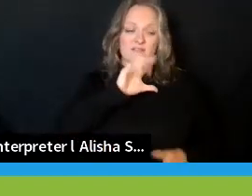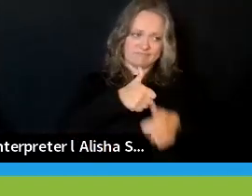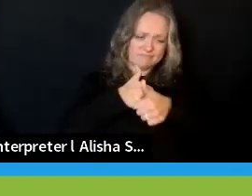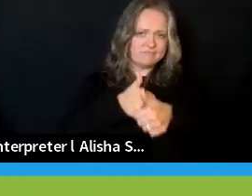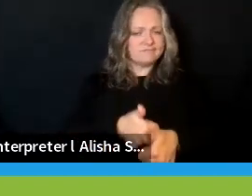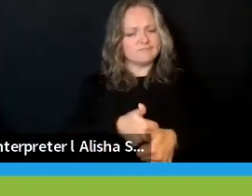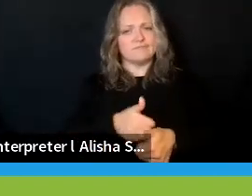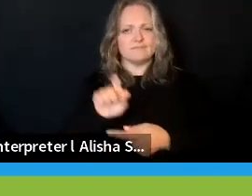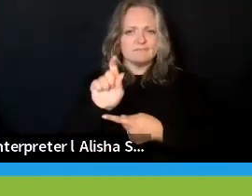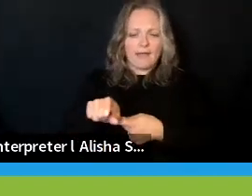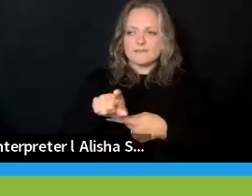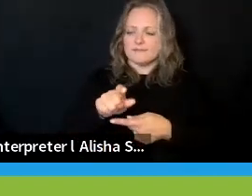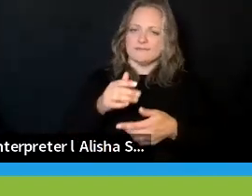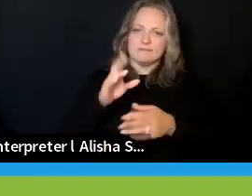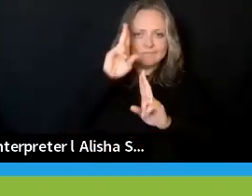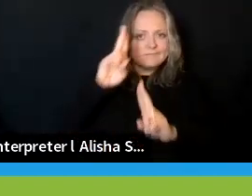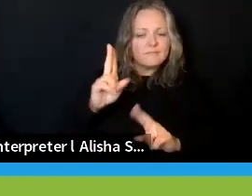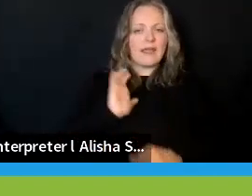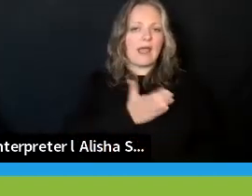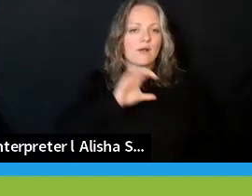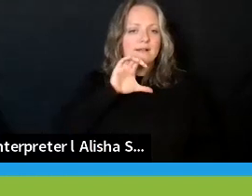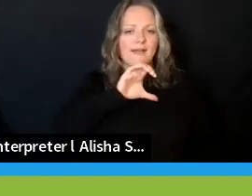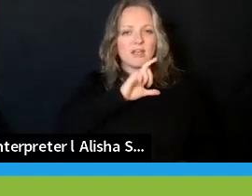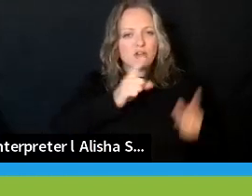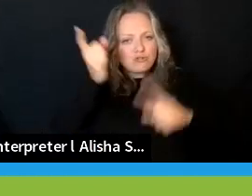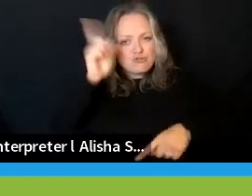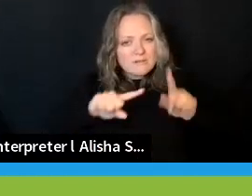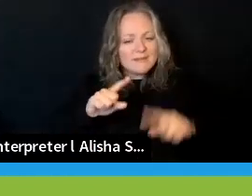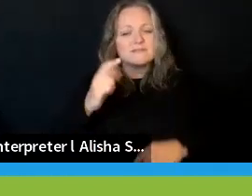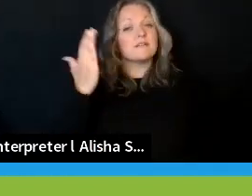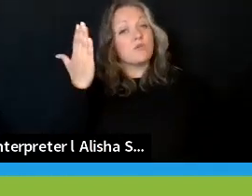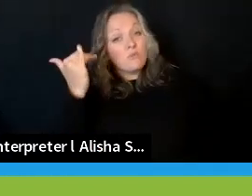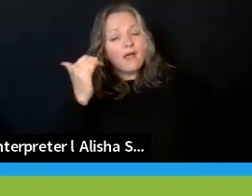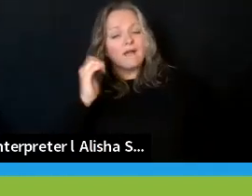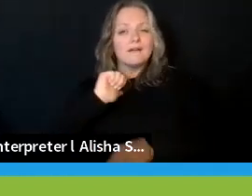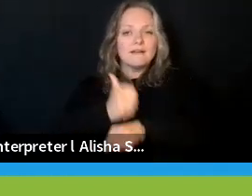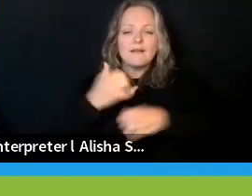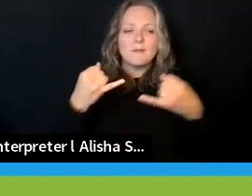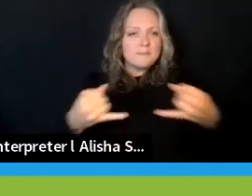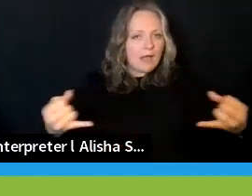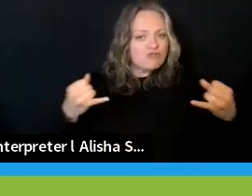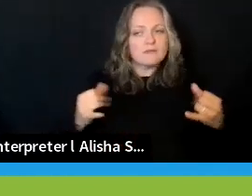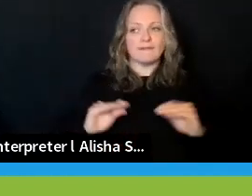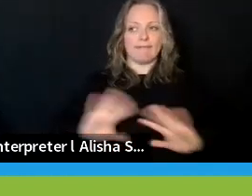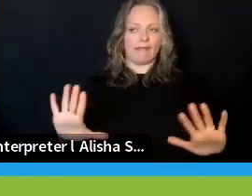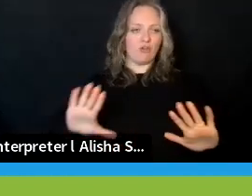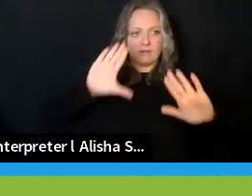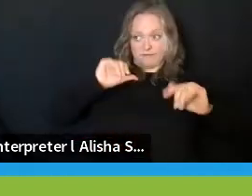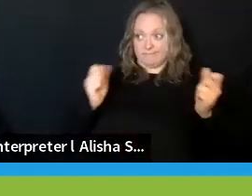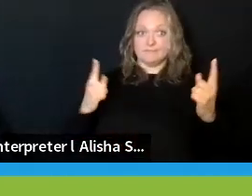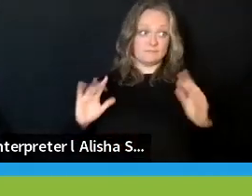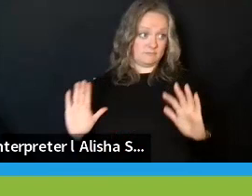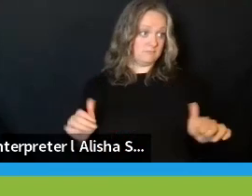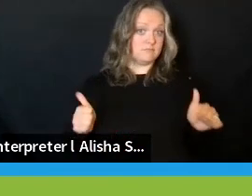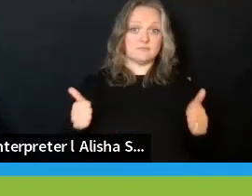to as cafe agreements. These are in place just to establish boundaries and explain expectations. So some of these